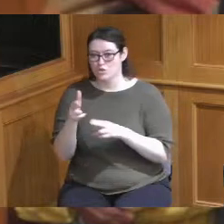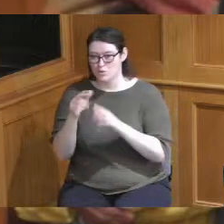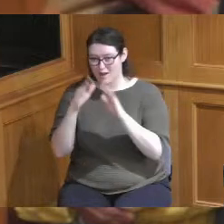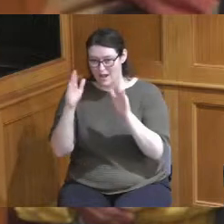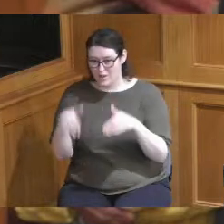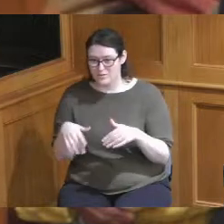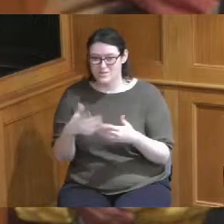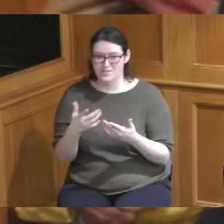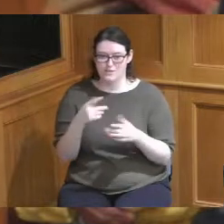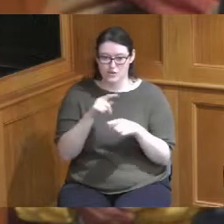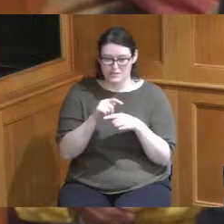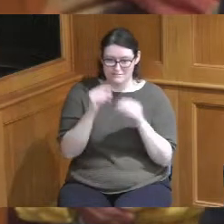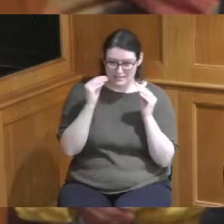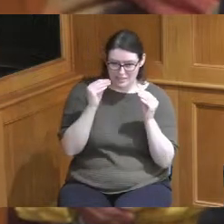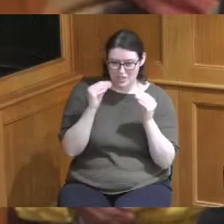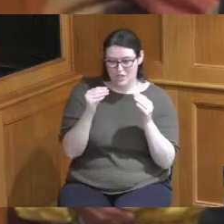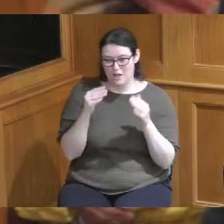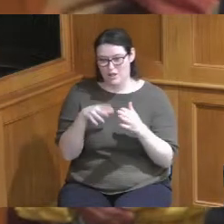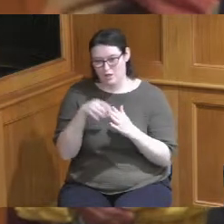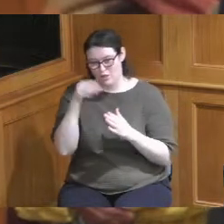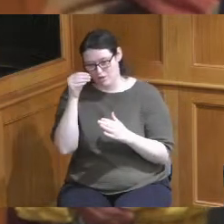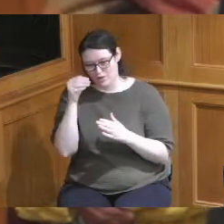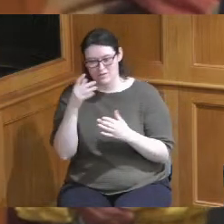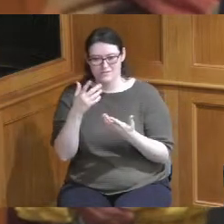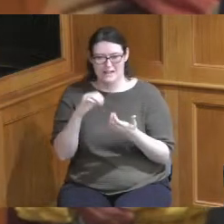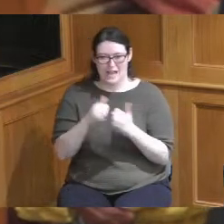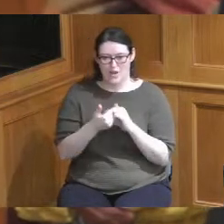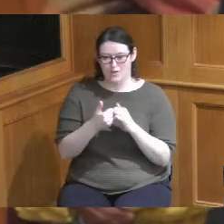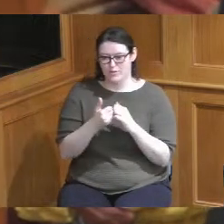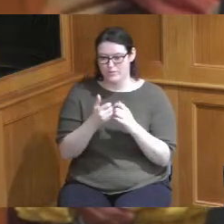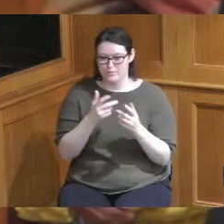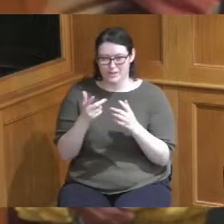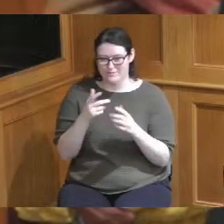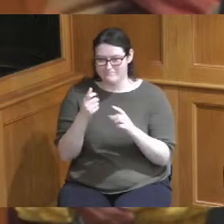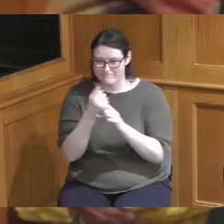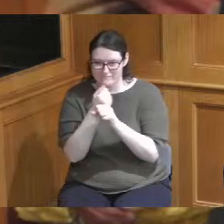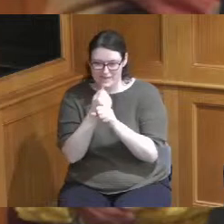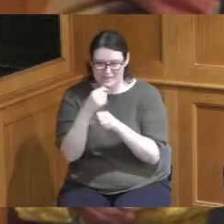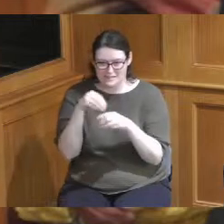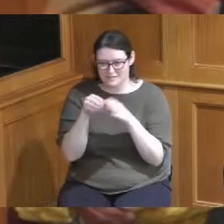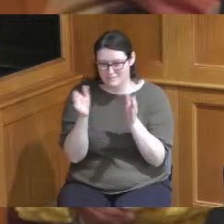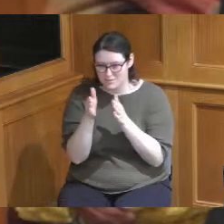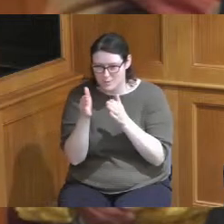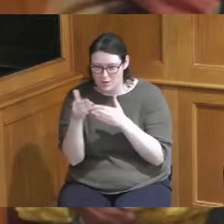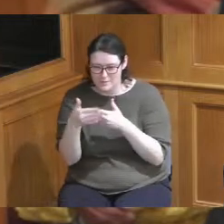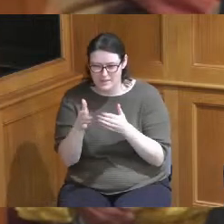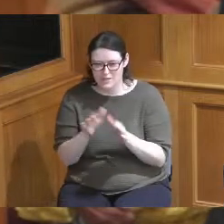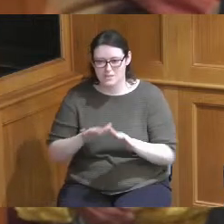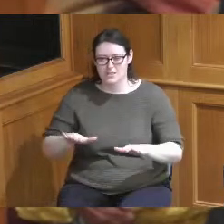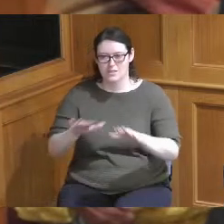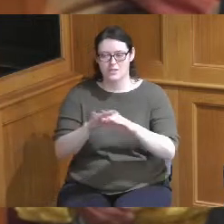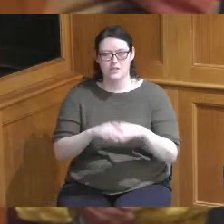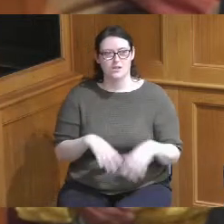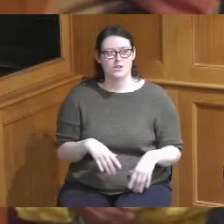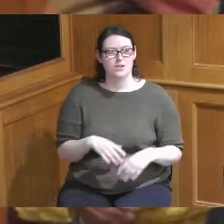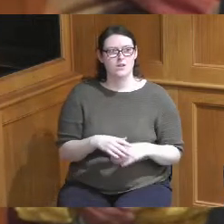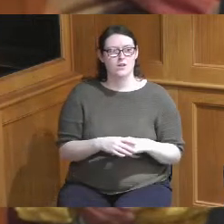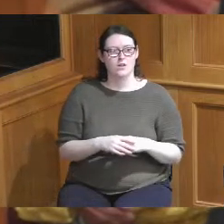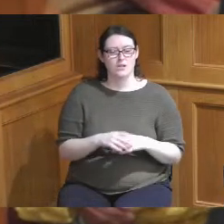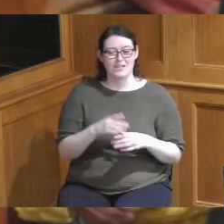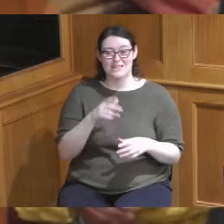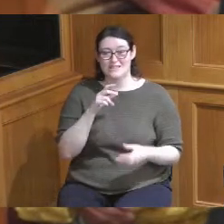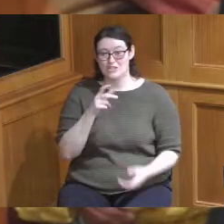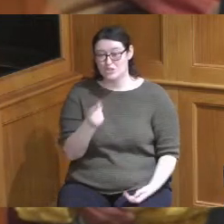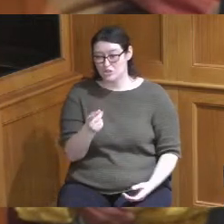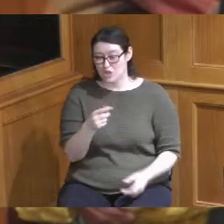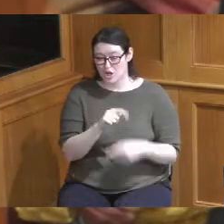and learning close quarter combat skills, like room clearing and hallway navigation, canine